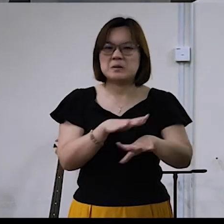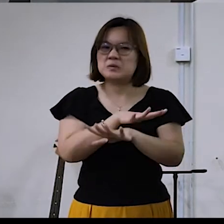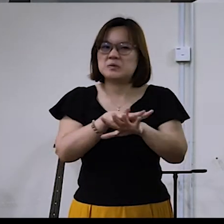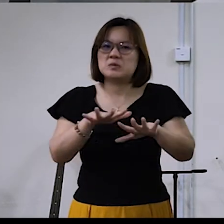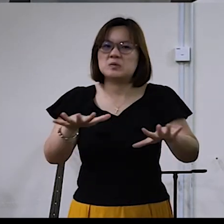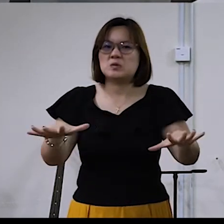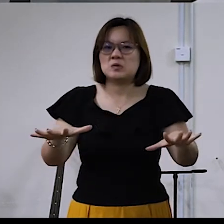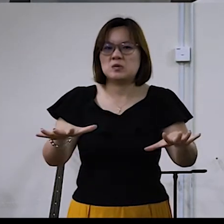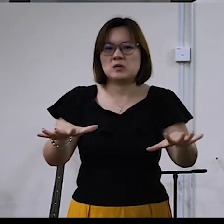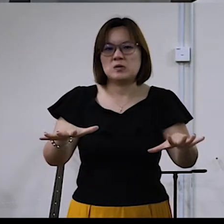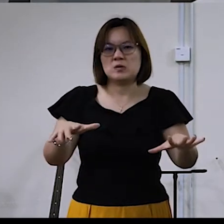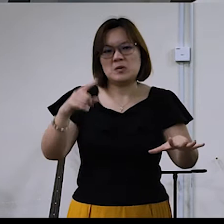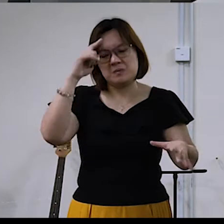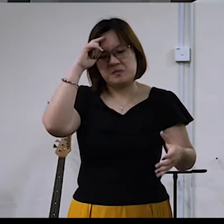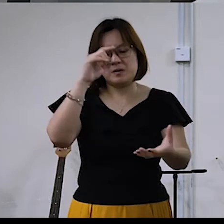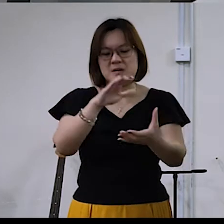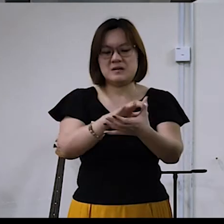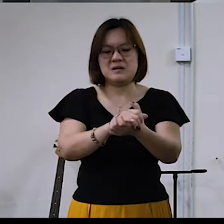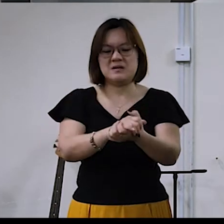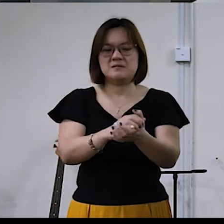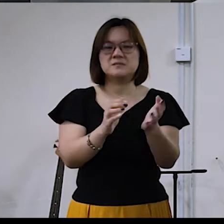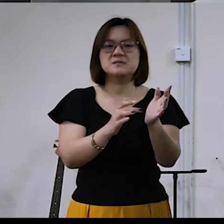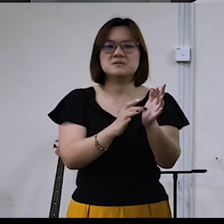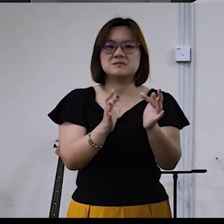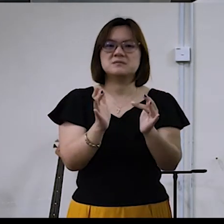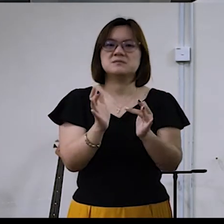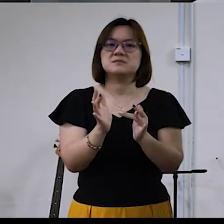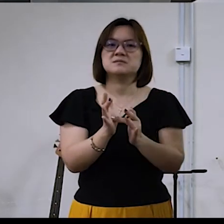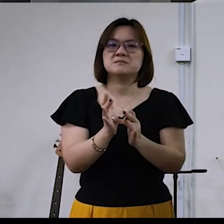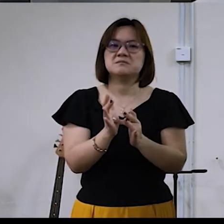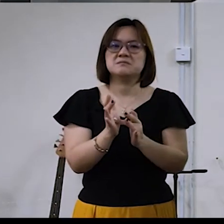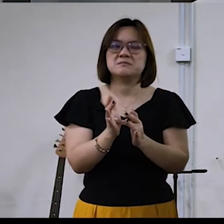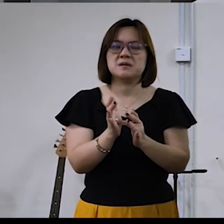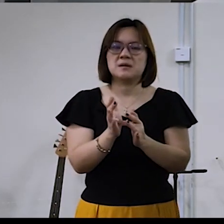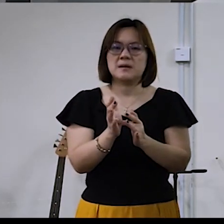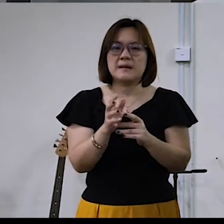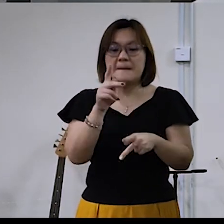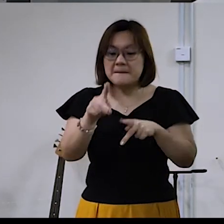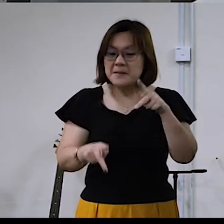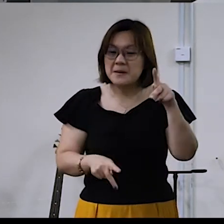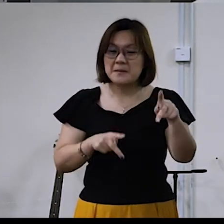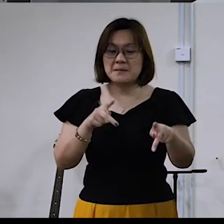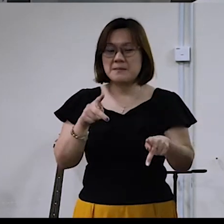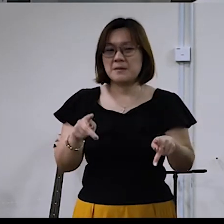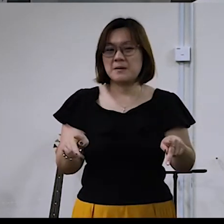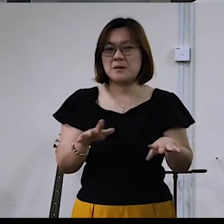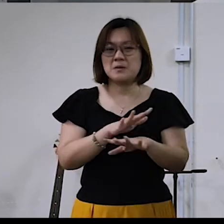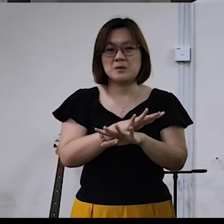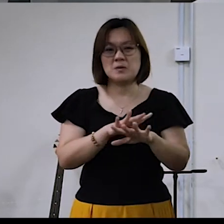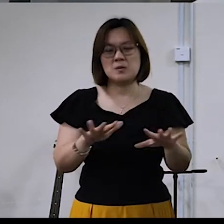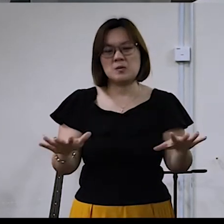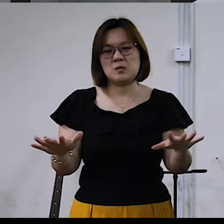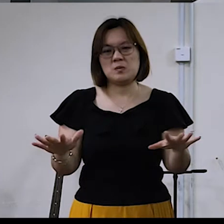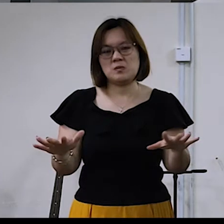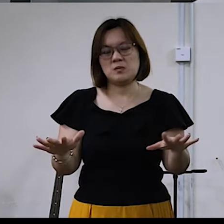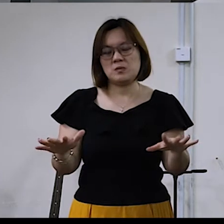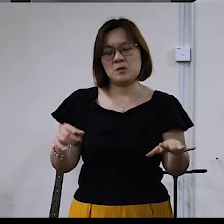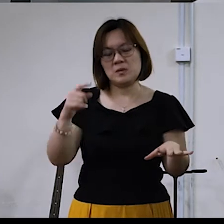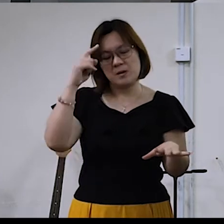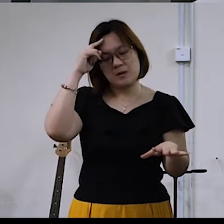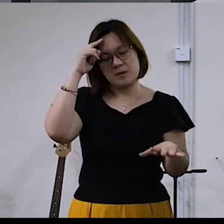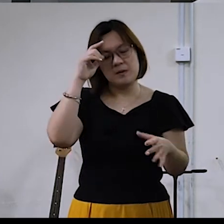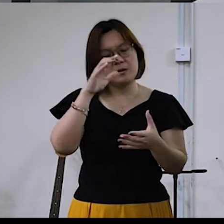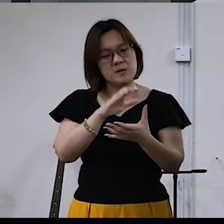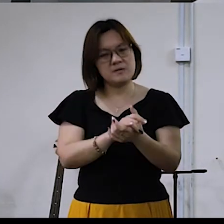Spirit, because it neither sees him nor knows him. The world doesn't know him, doesn't see him. But you